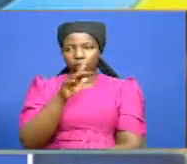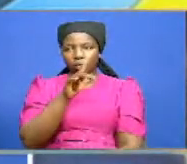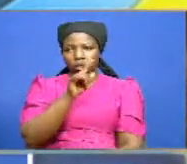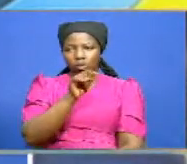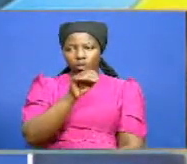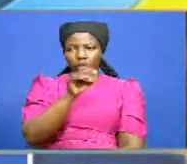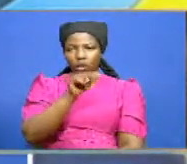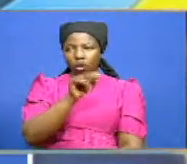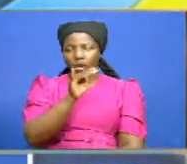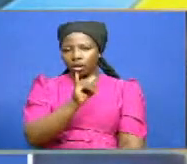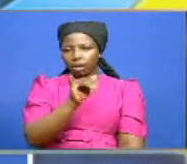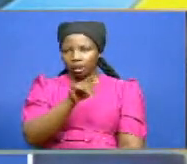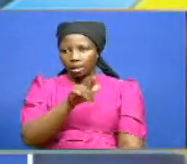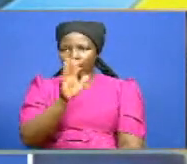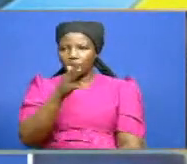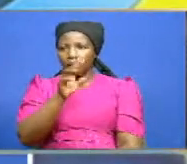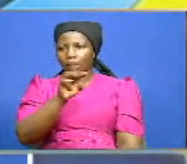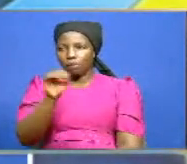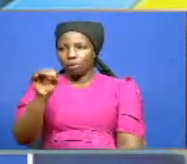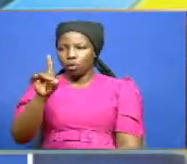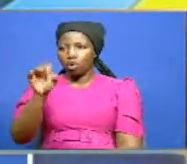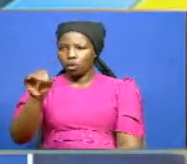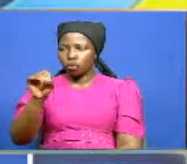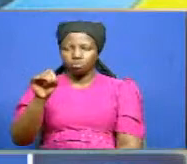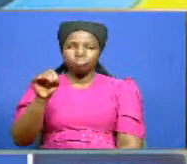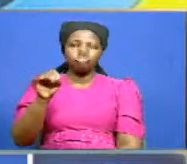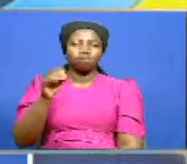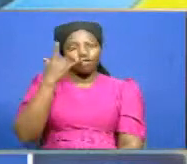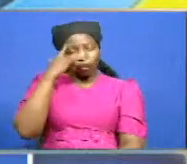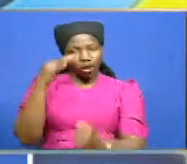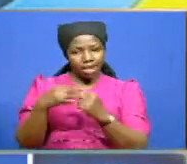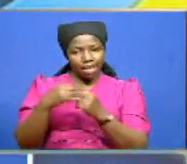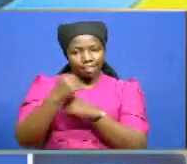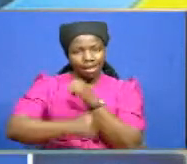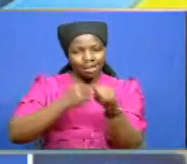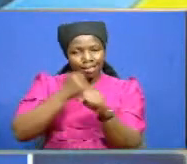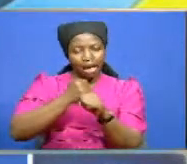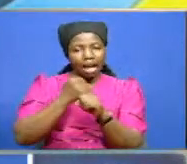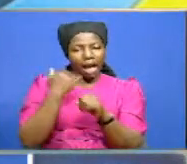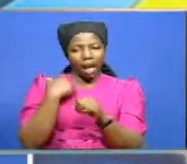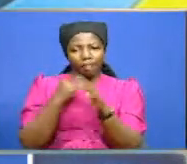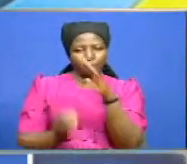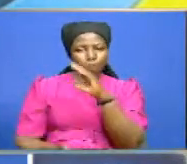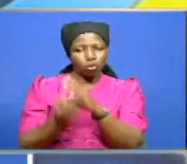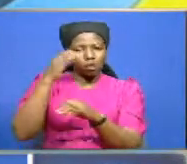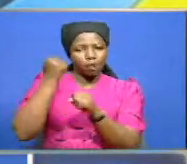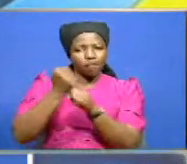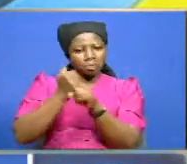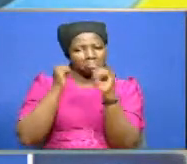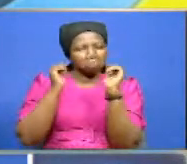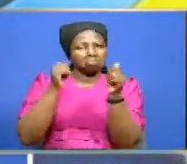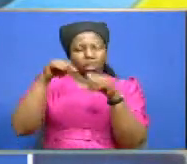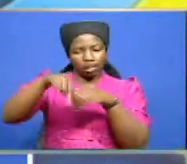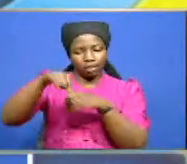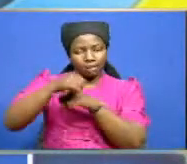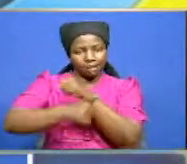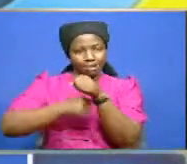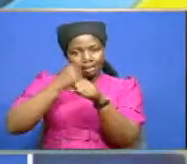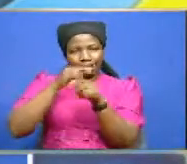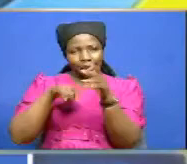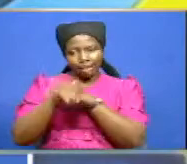Championships overall title for the 8th year running, having produced a sterling performance at this year's event at the Aga